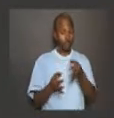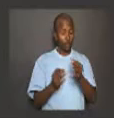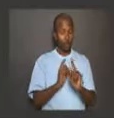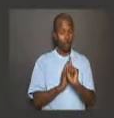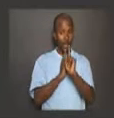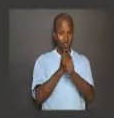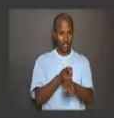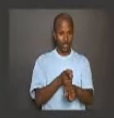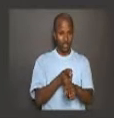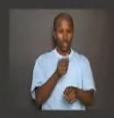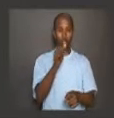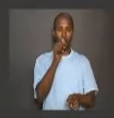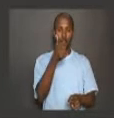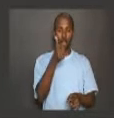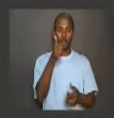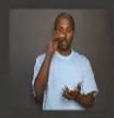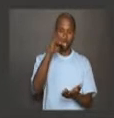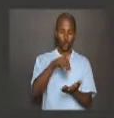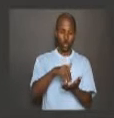answered